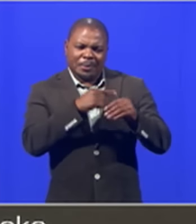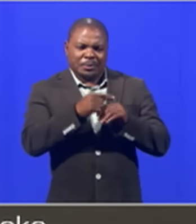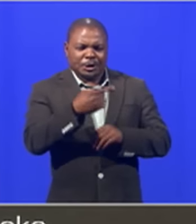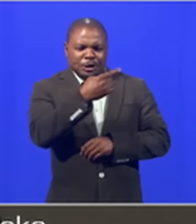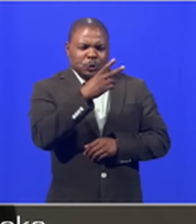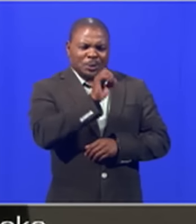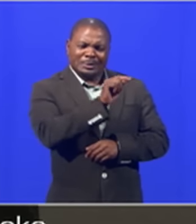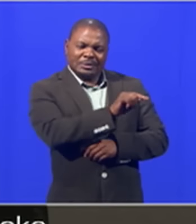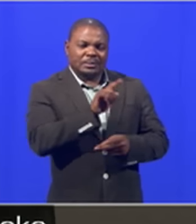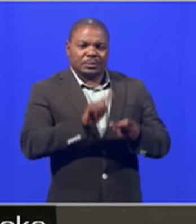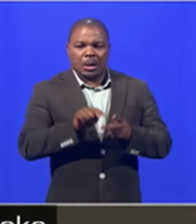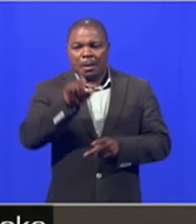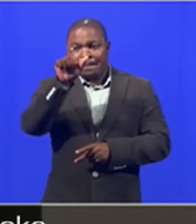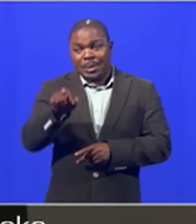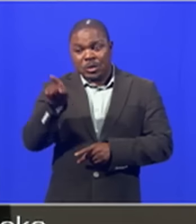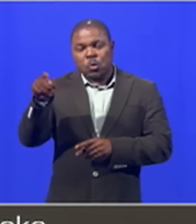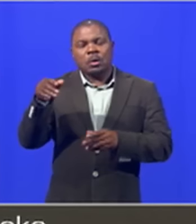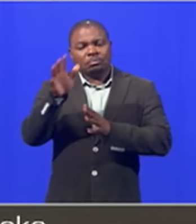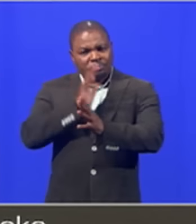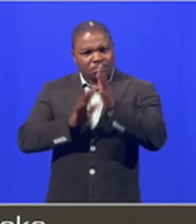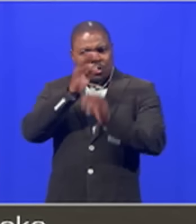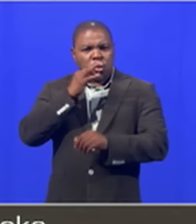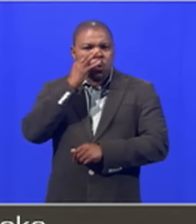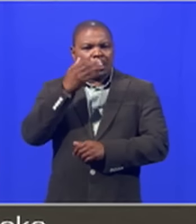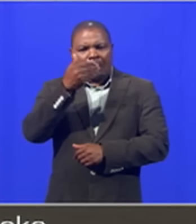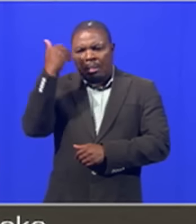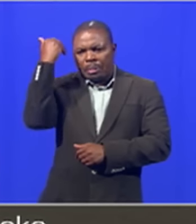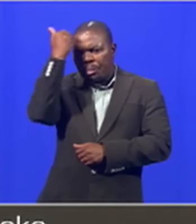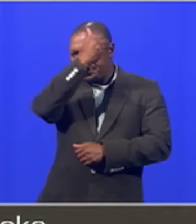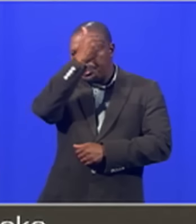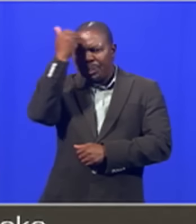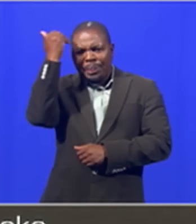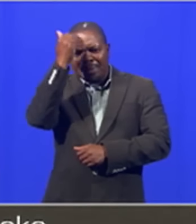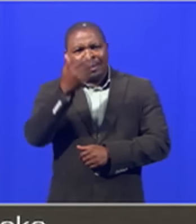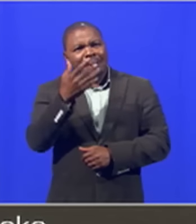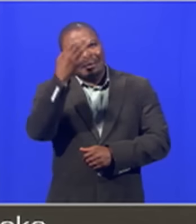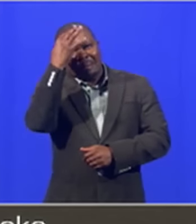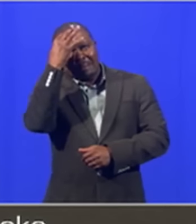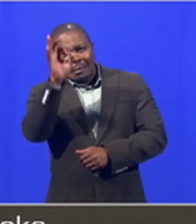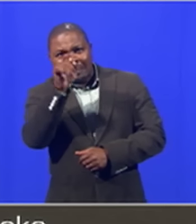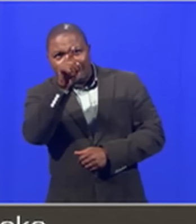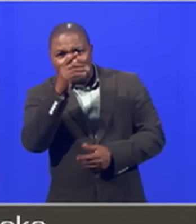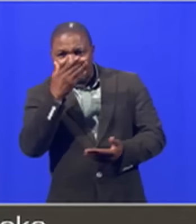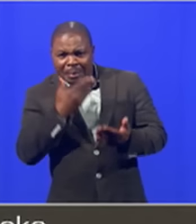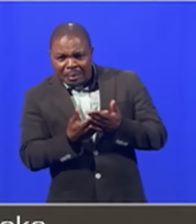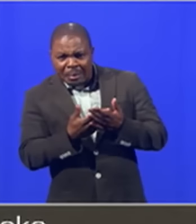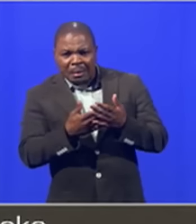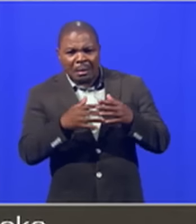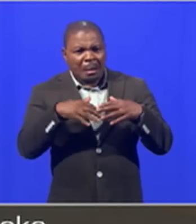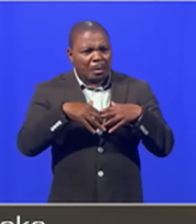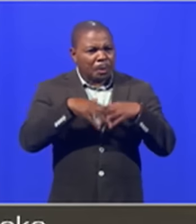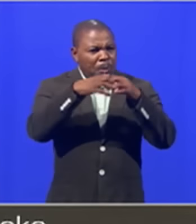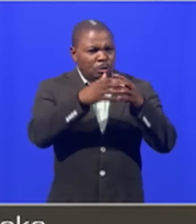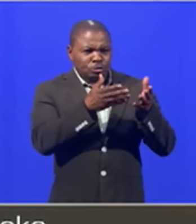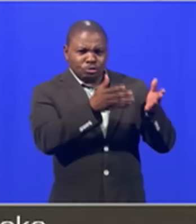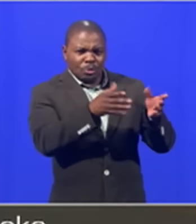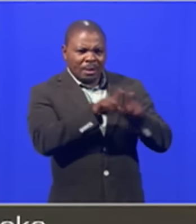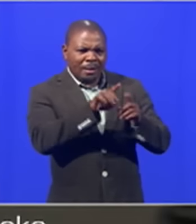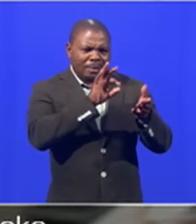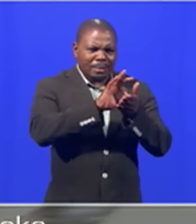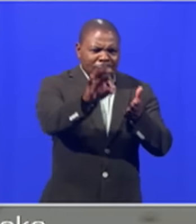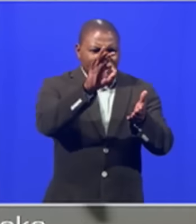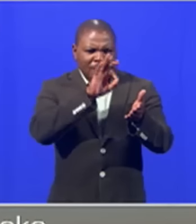G20 gona le mogwebi yo mongwe yo buileng gore yene bile ona sa itse le gore tota re puso rona na le bokgoni jwa go dira dilo tse ba di dirileng ja ka go